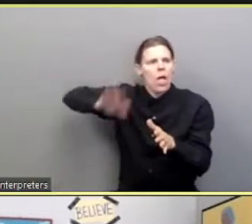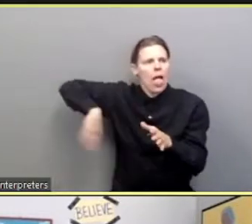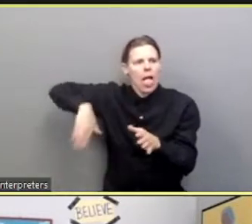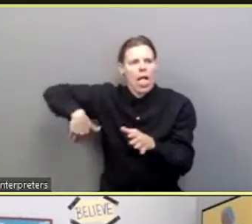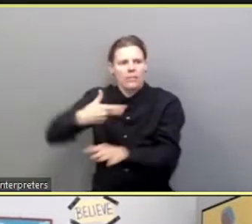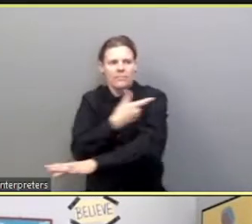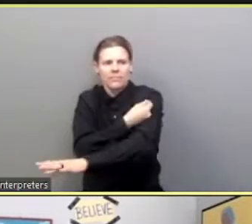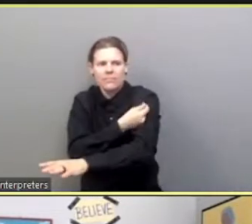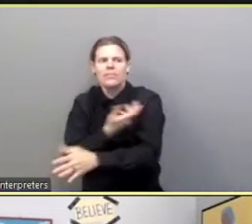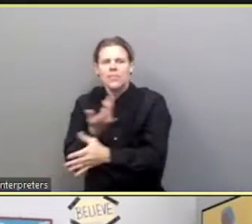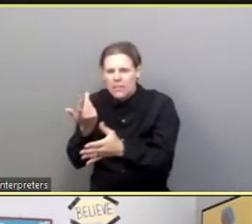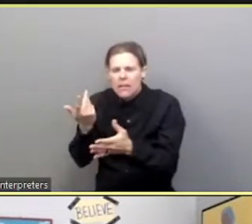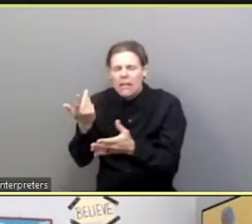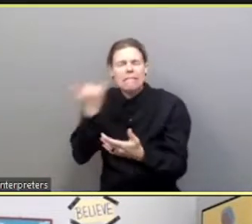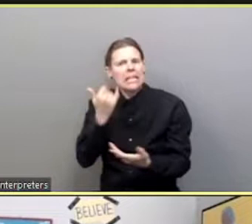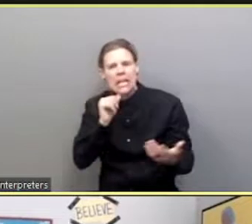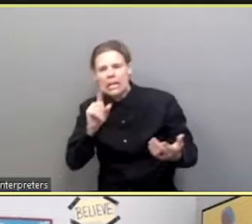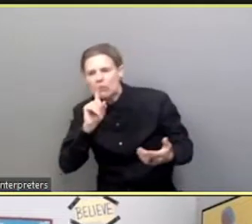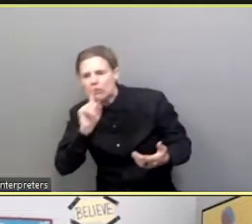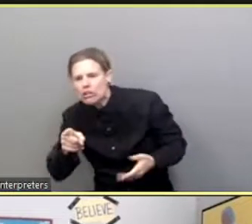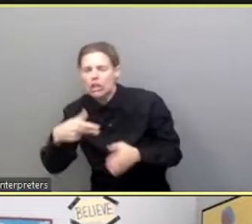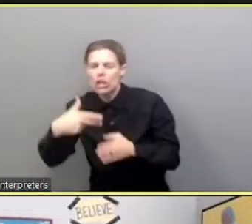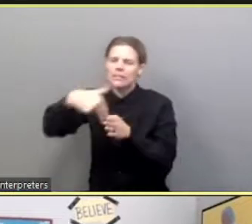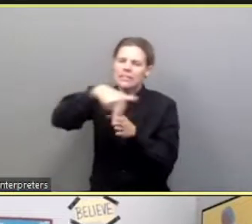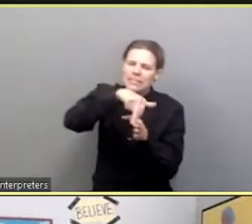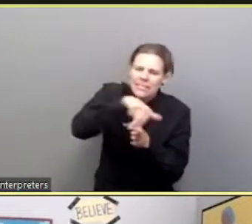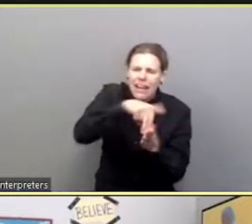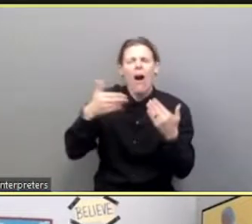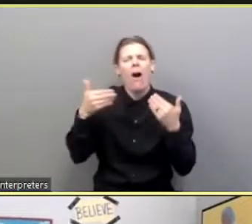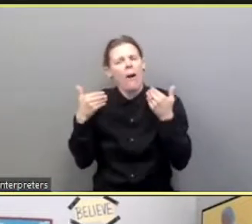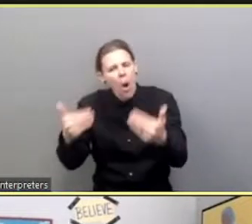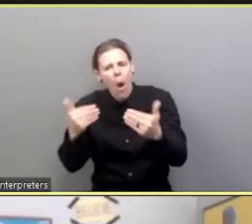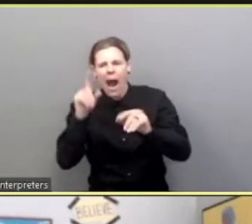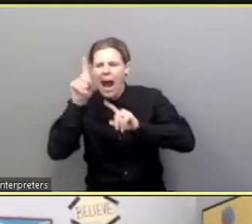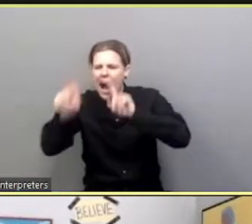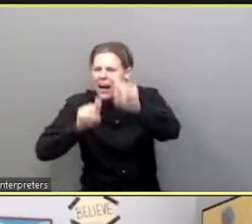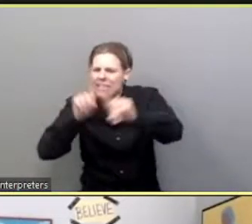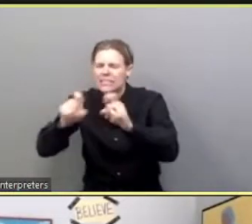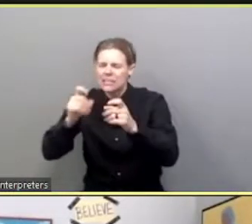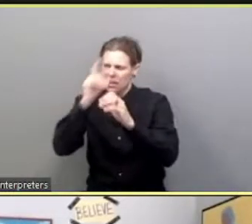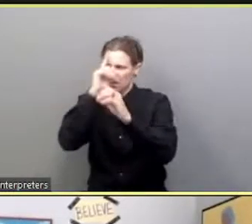questions answered about the vaccine. Next slide.